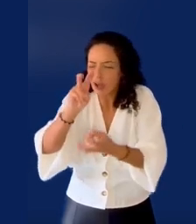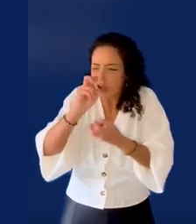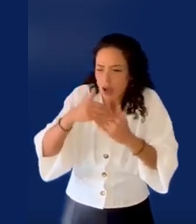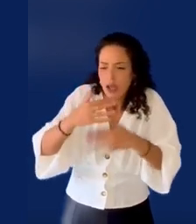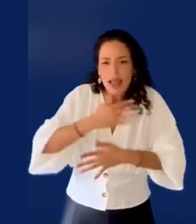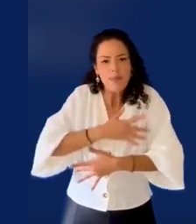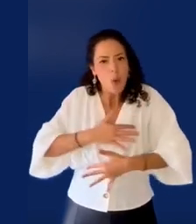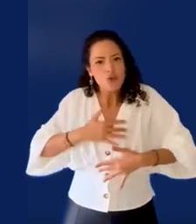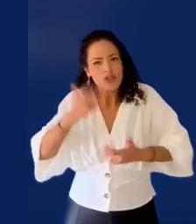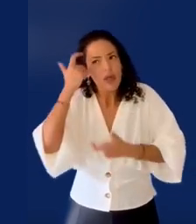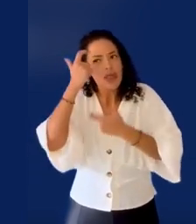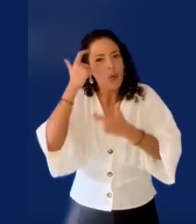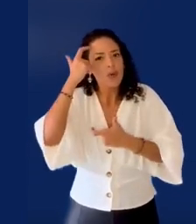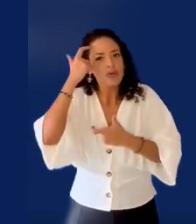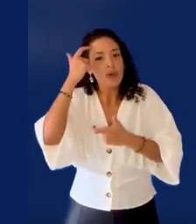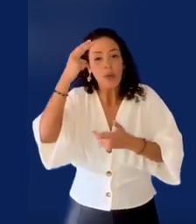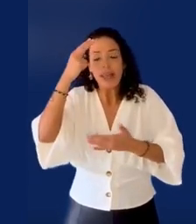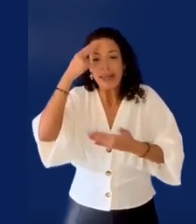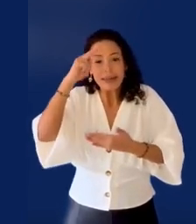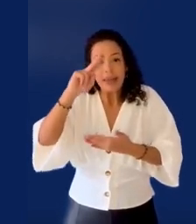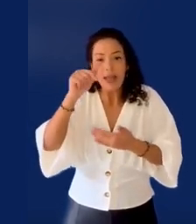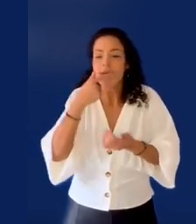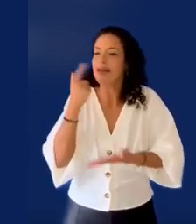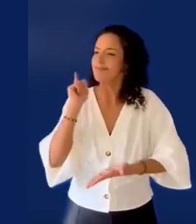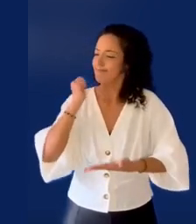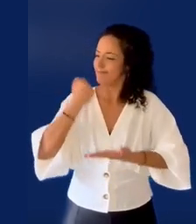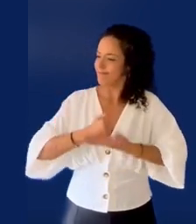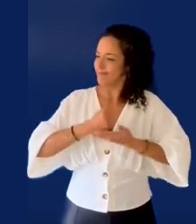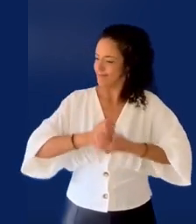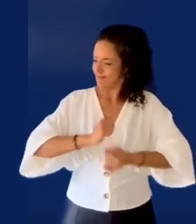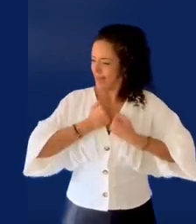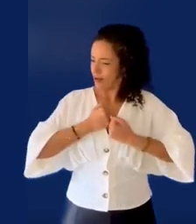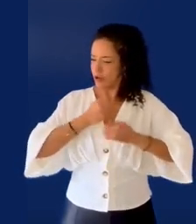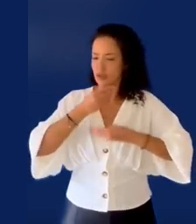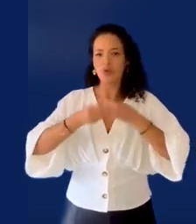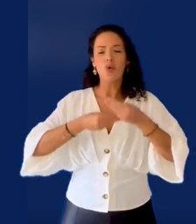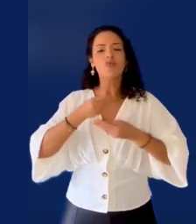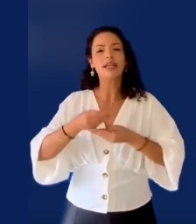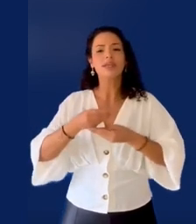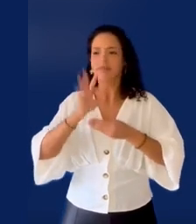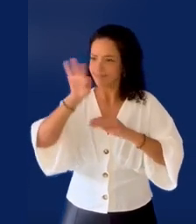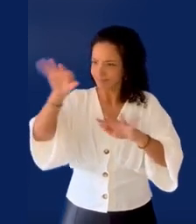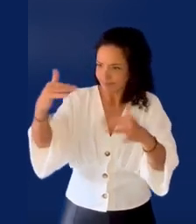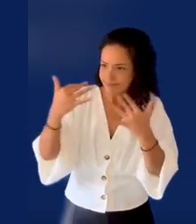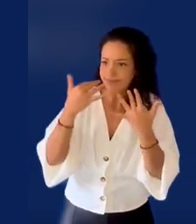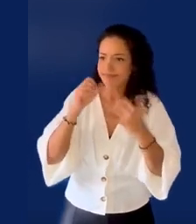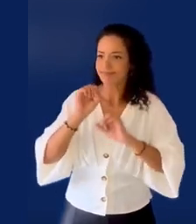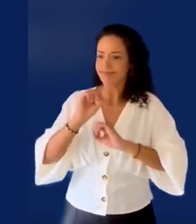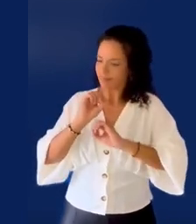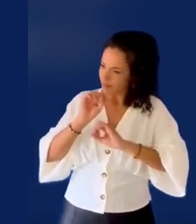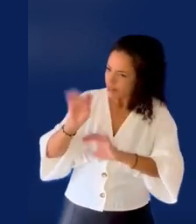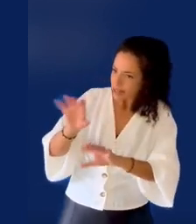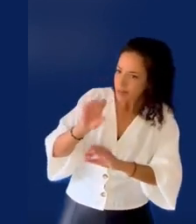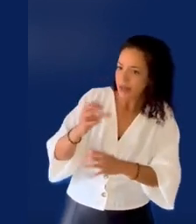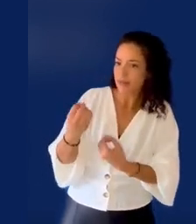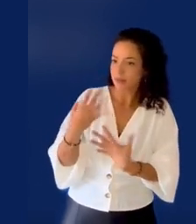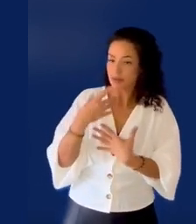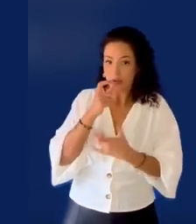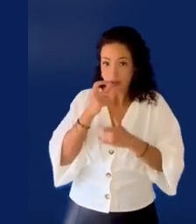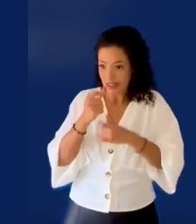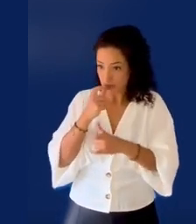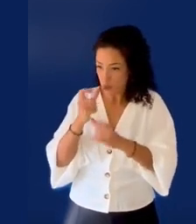suppressed. We can name and claim our stories by paying attention and seeking feedback, and by asking, do these words do justice to